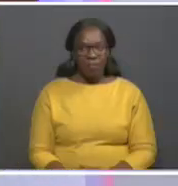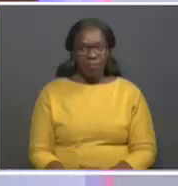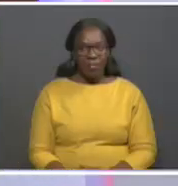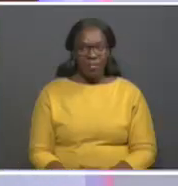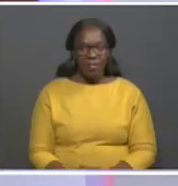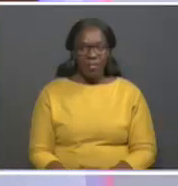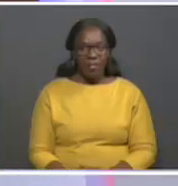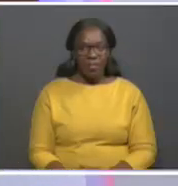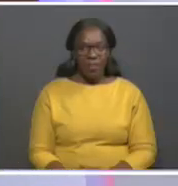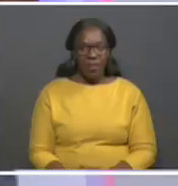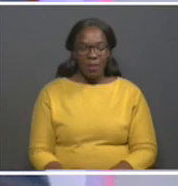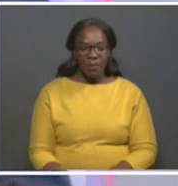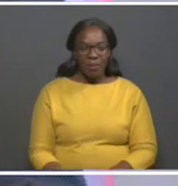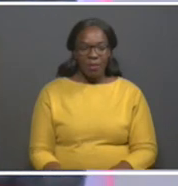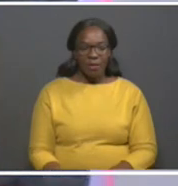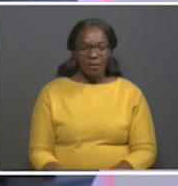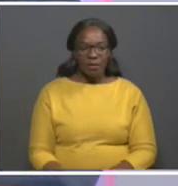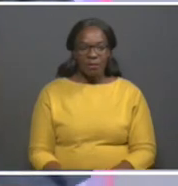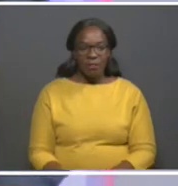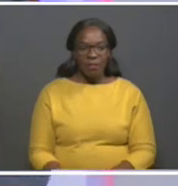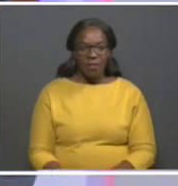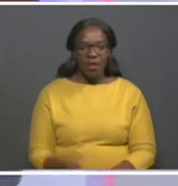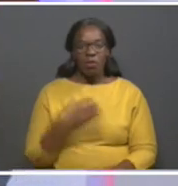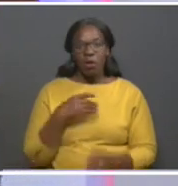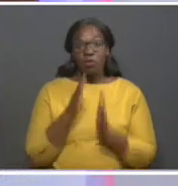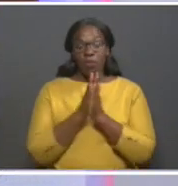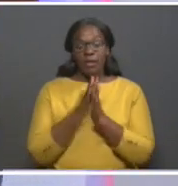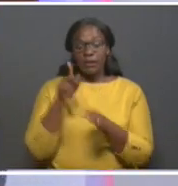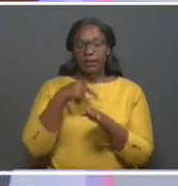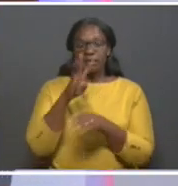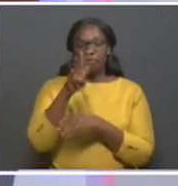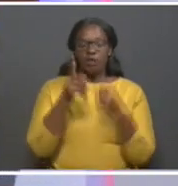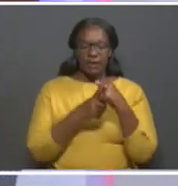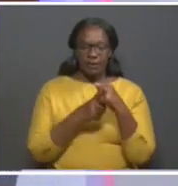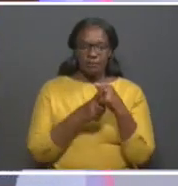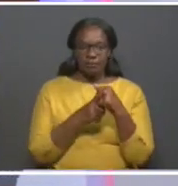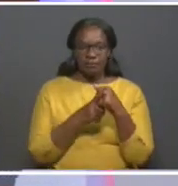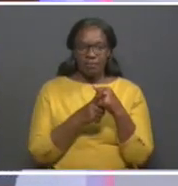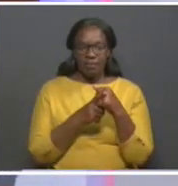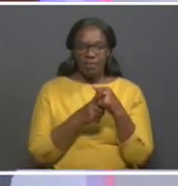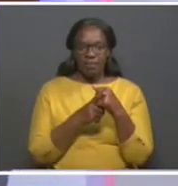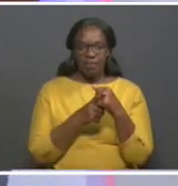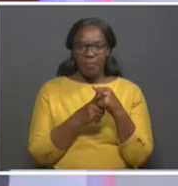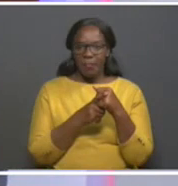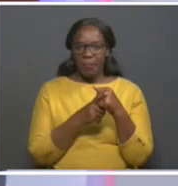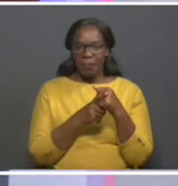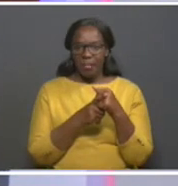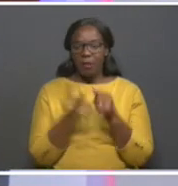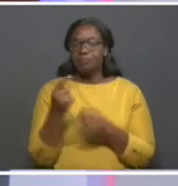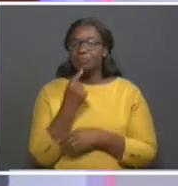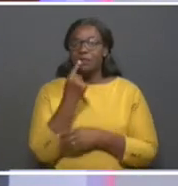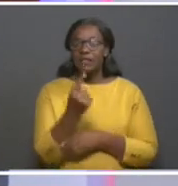And we want to pray through Psalm 46, right where Reverend Collins closed off on. He pointed us